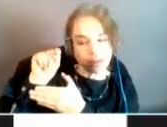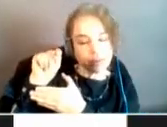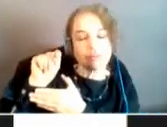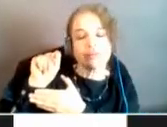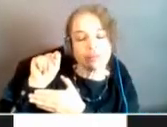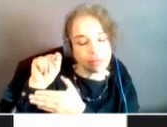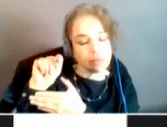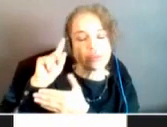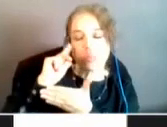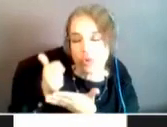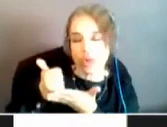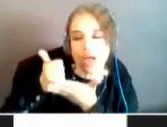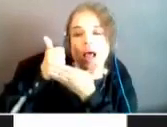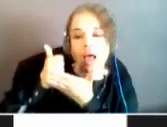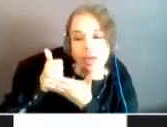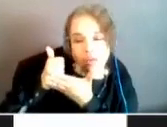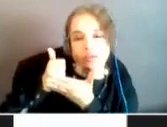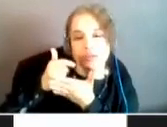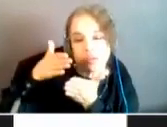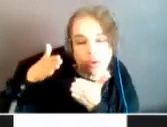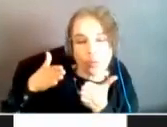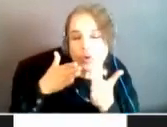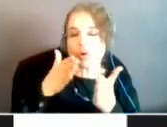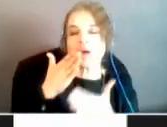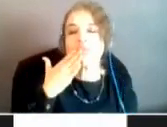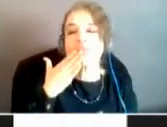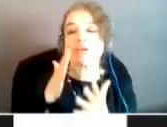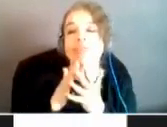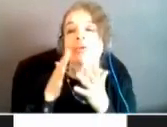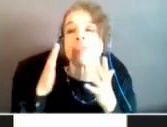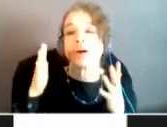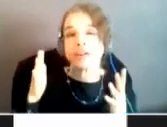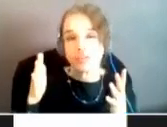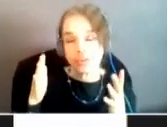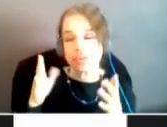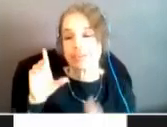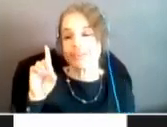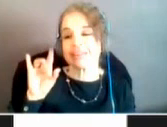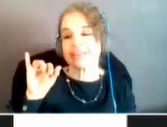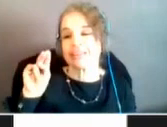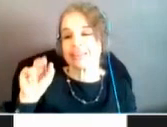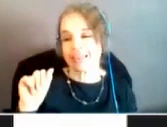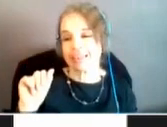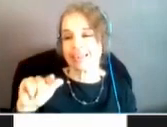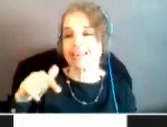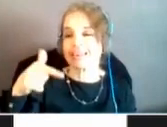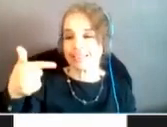will be helpful to have the slides for down the road. Thank you very much. Diana?